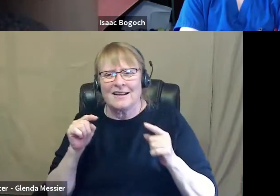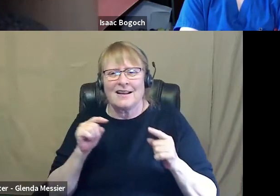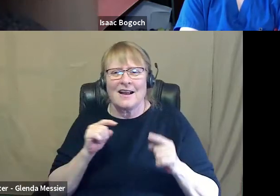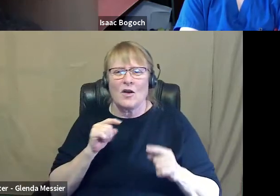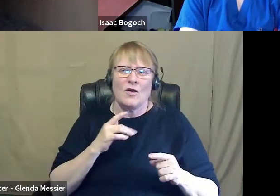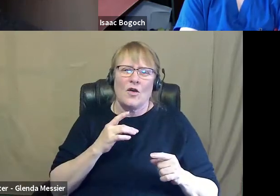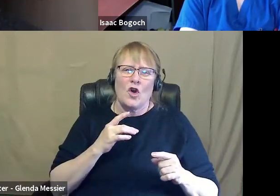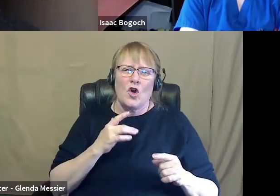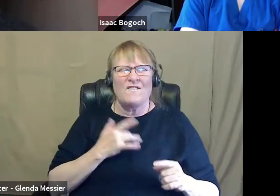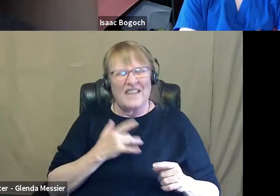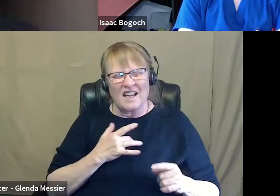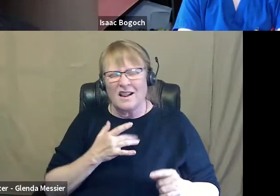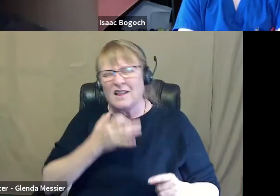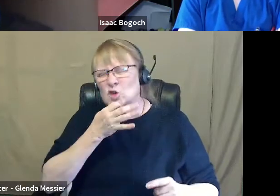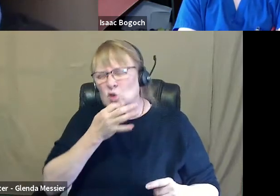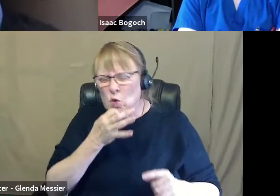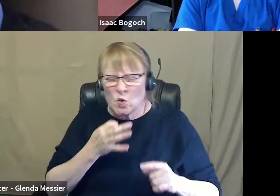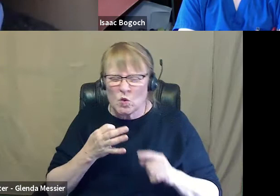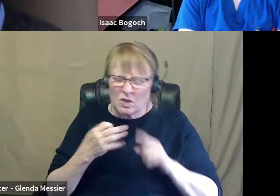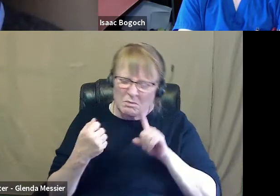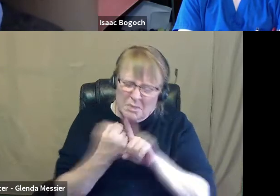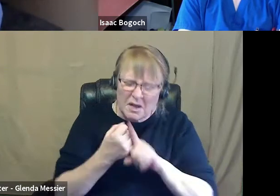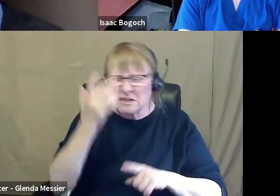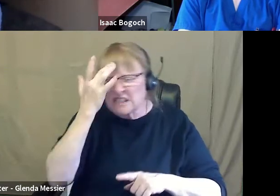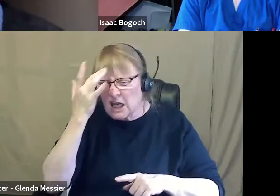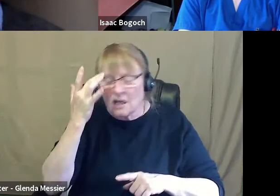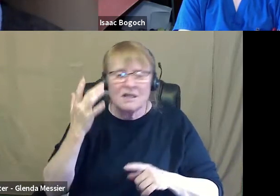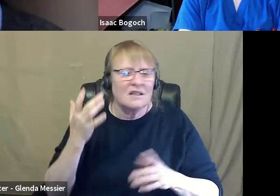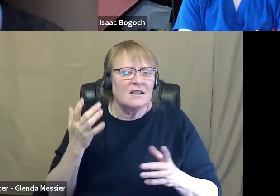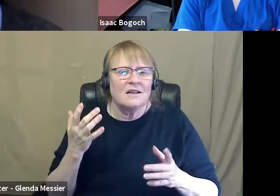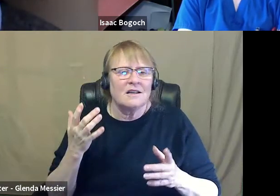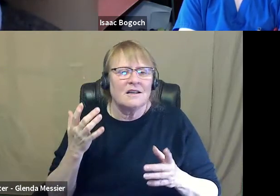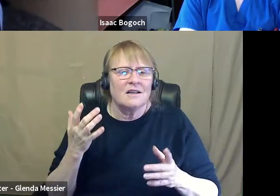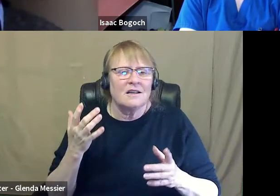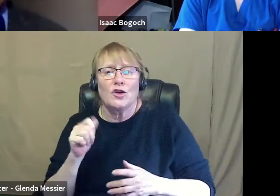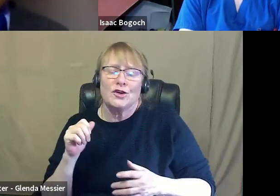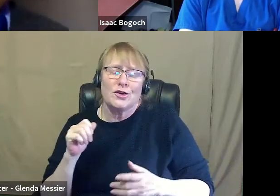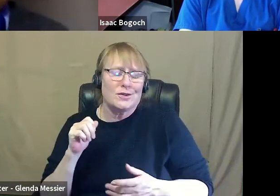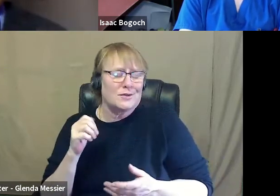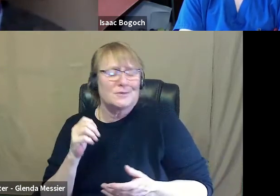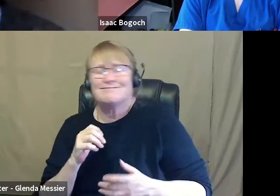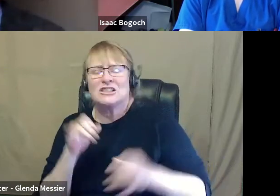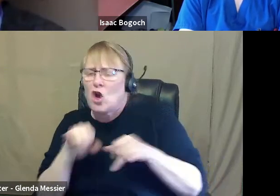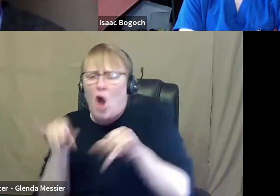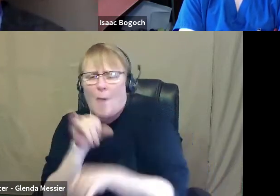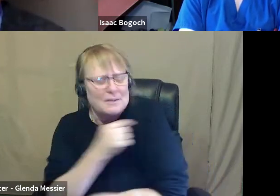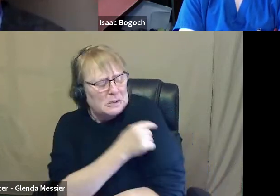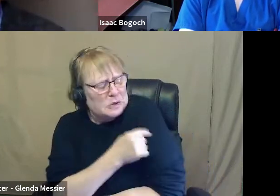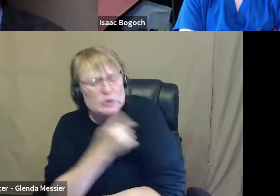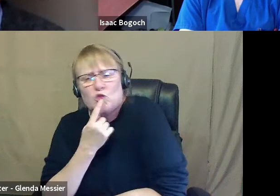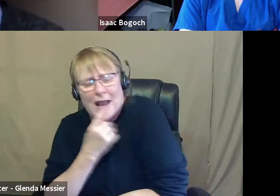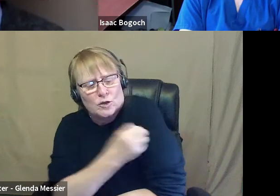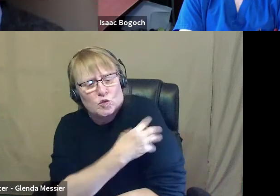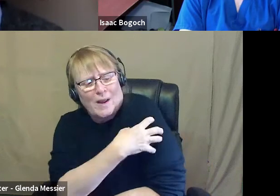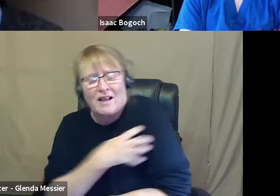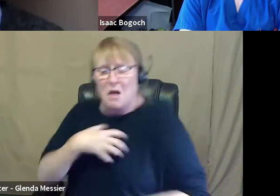get ill. You know, less commonly, you can get redness and swelling at the injection site, nausea or vomiting, and